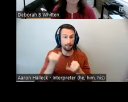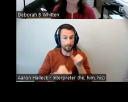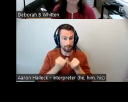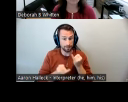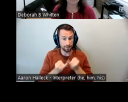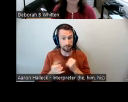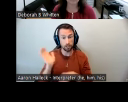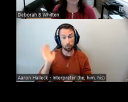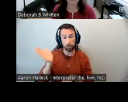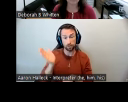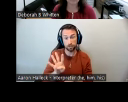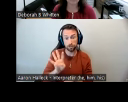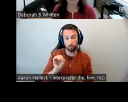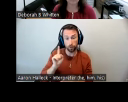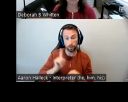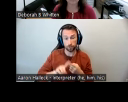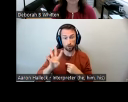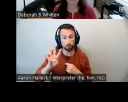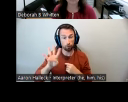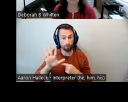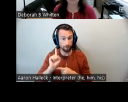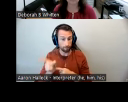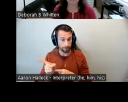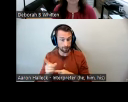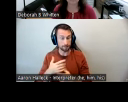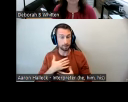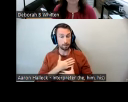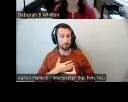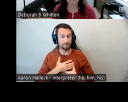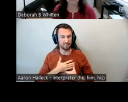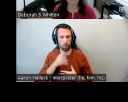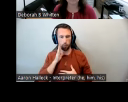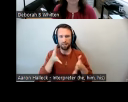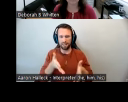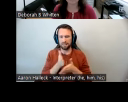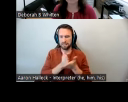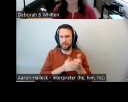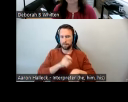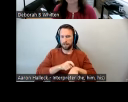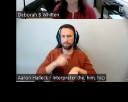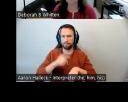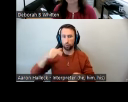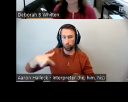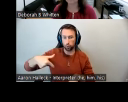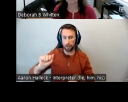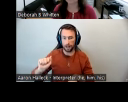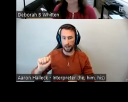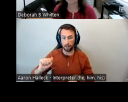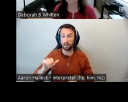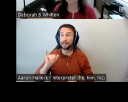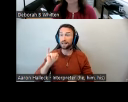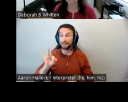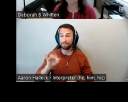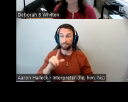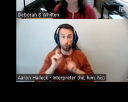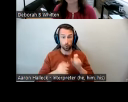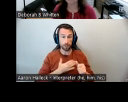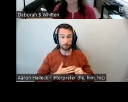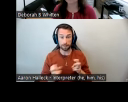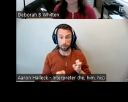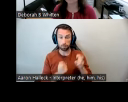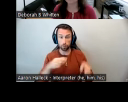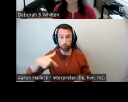and 45 minutes. We will leave time left for Q&A. If you're going to ask a question, please pop them in the Q&A. You can pop them in at